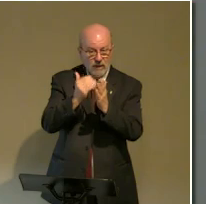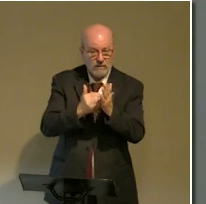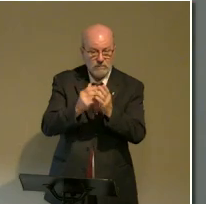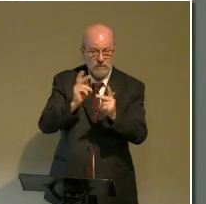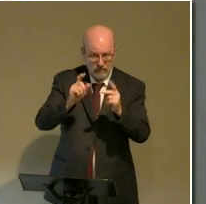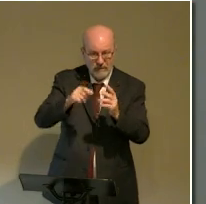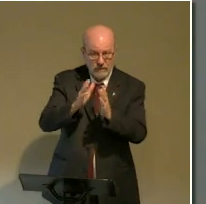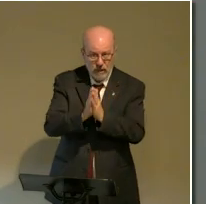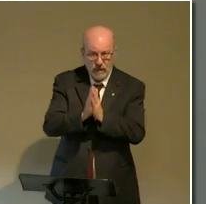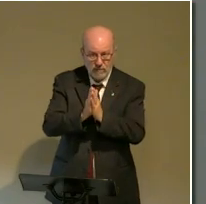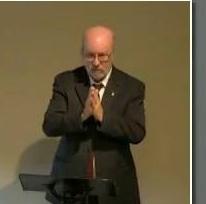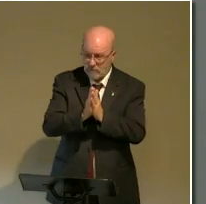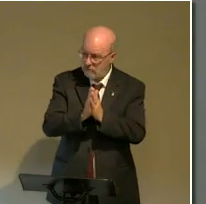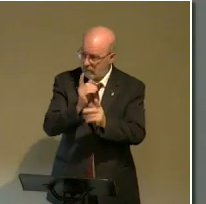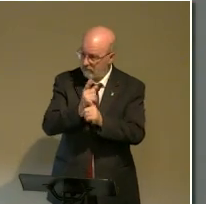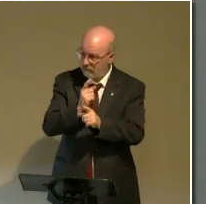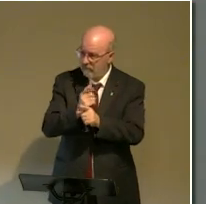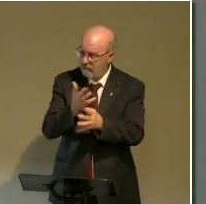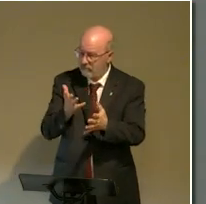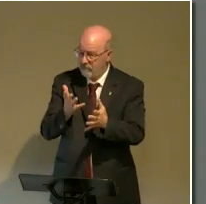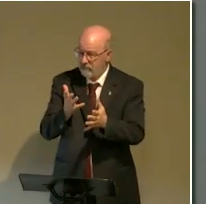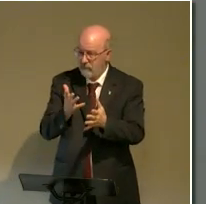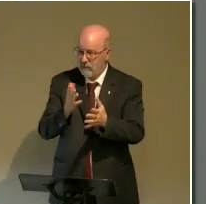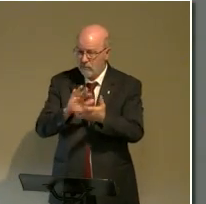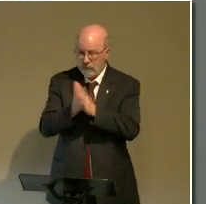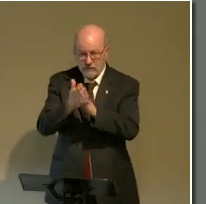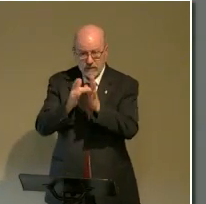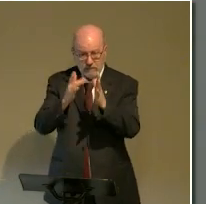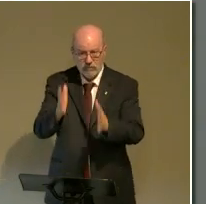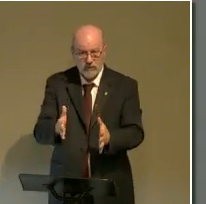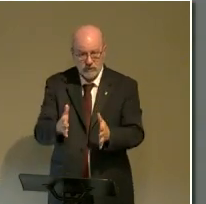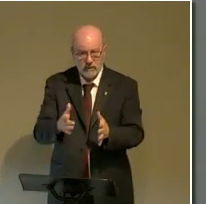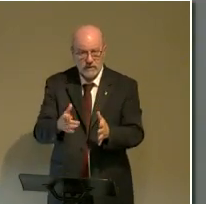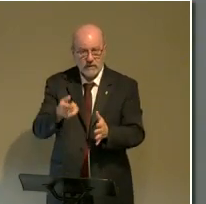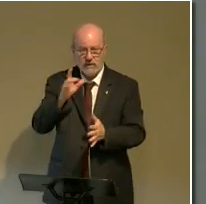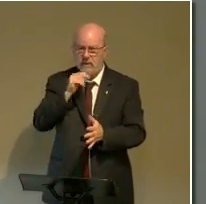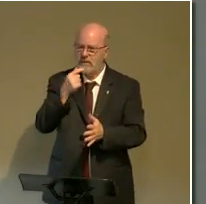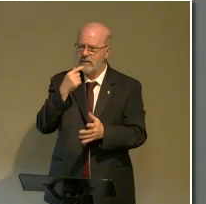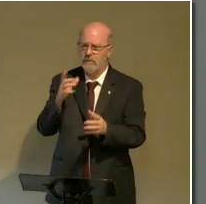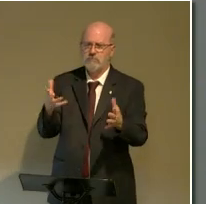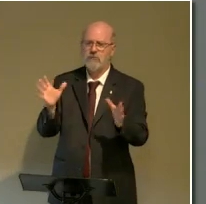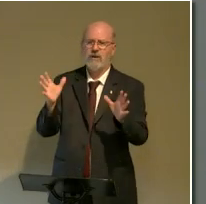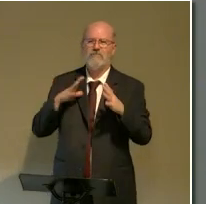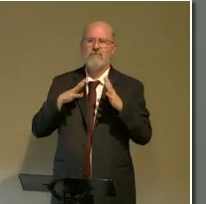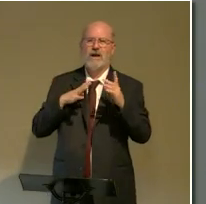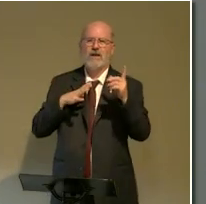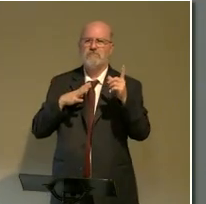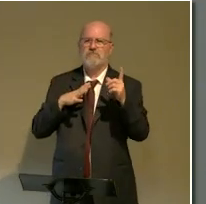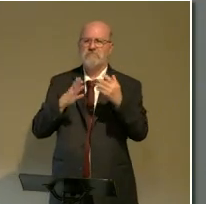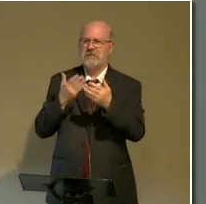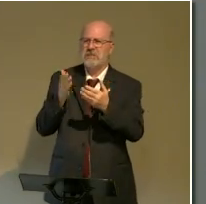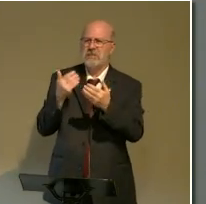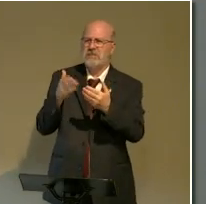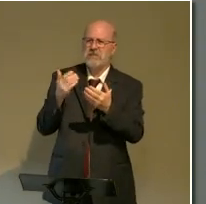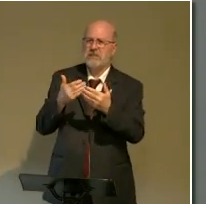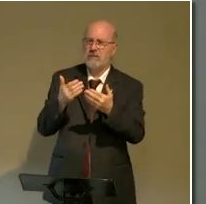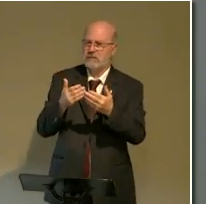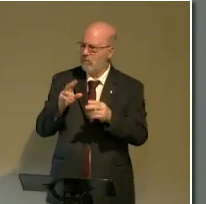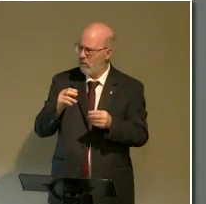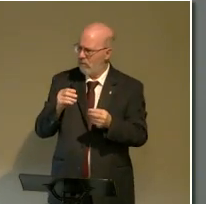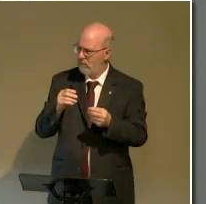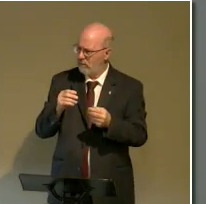prayers. Because when you become a Christian, God doesn't say, okay, you have an easy road, everything is good. No, things